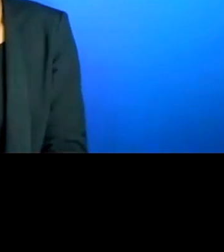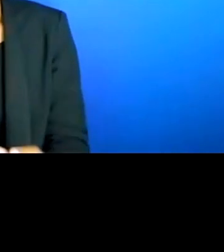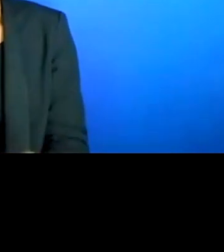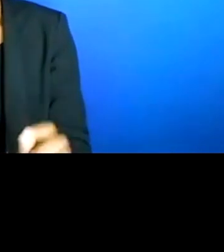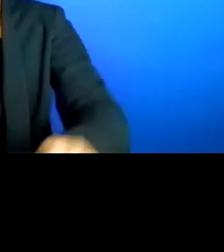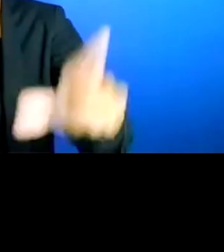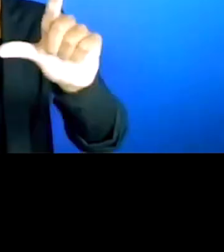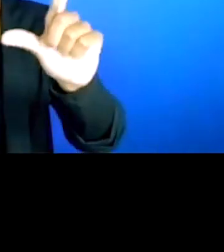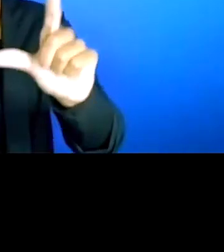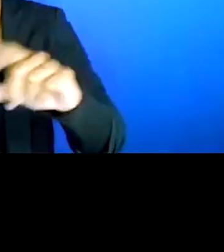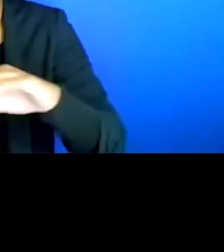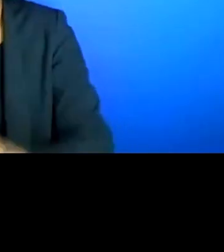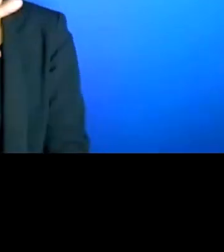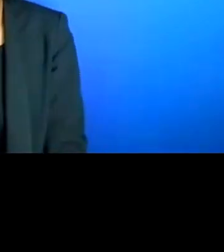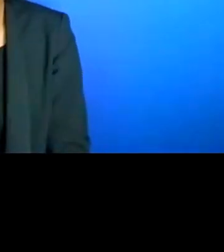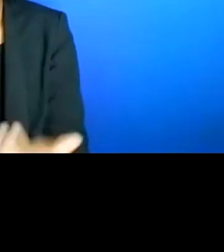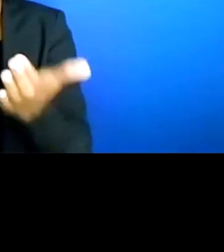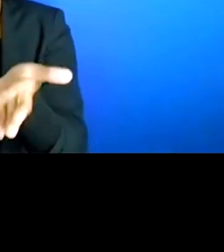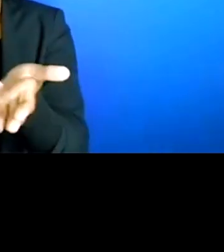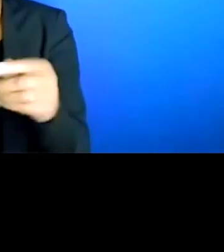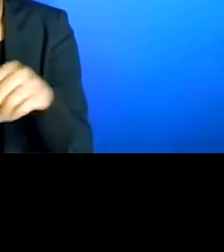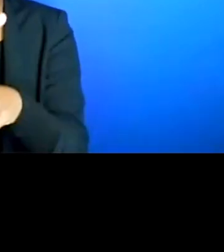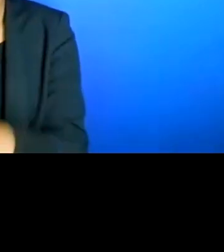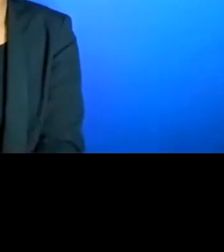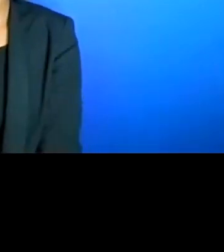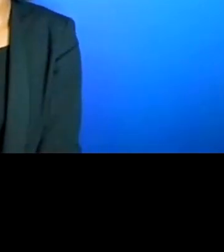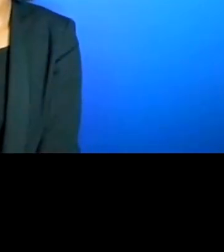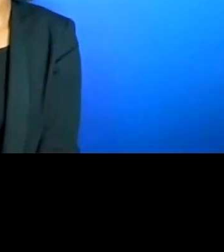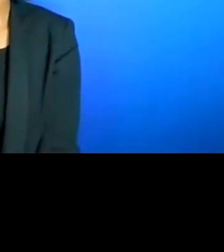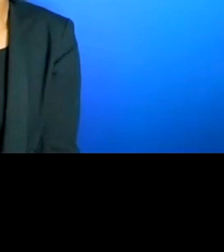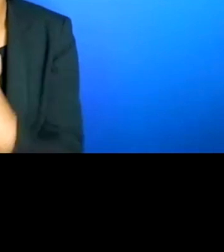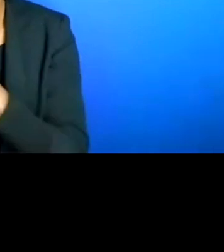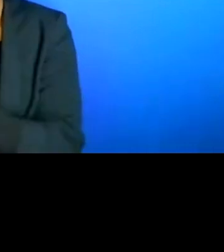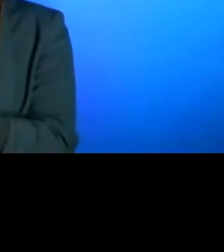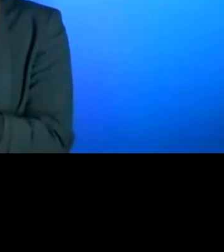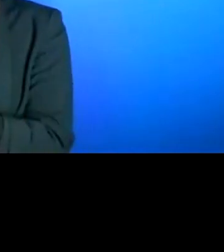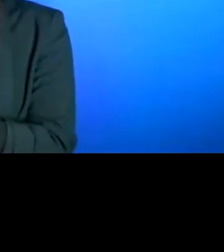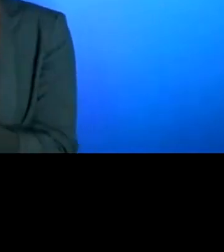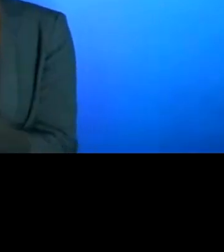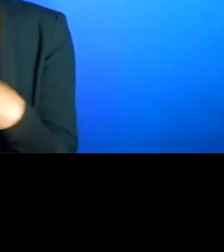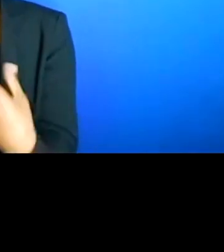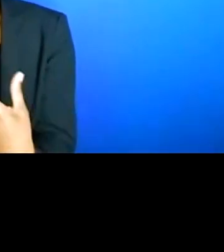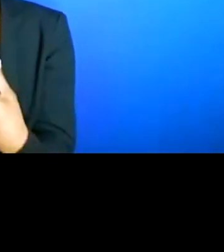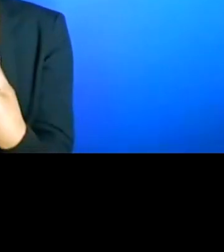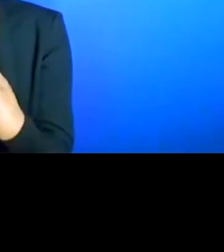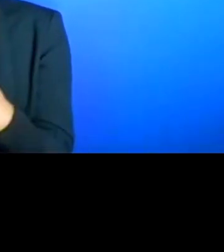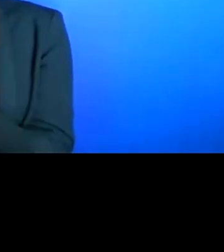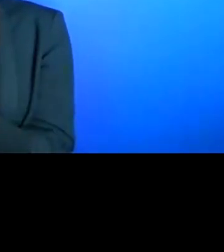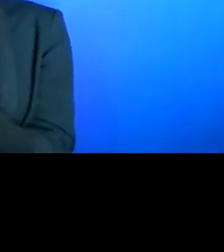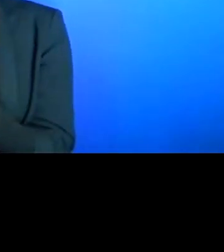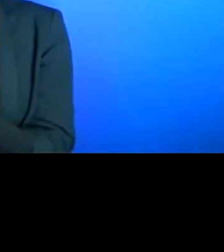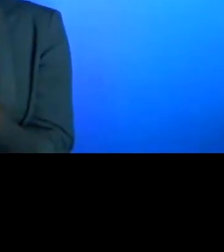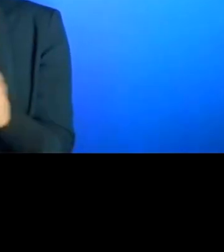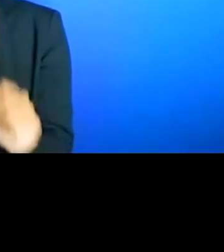of times too we will use the Slido application, and the instructors will give you links to this where you'll be able to